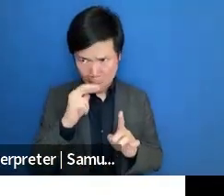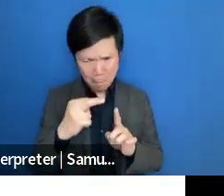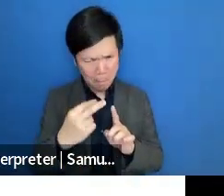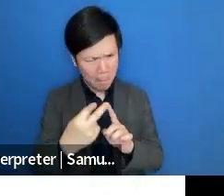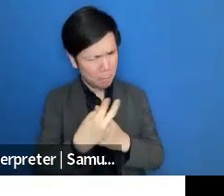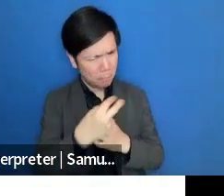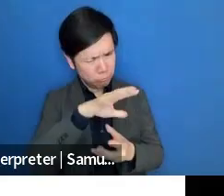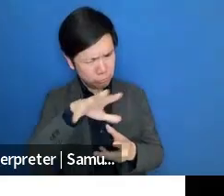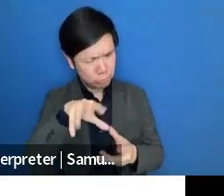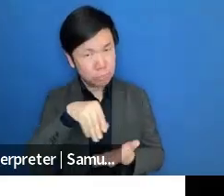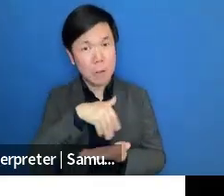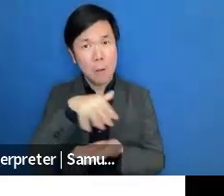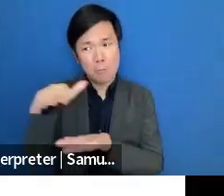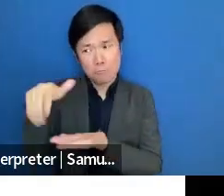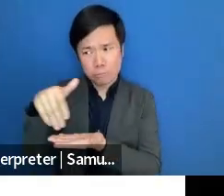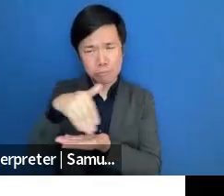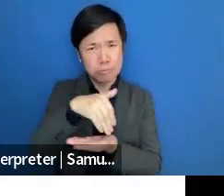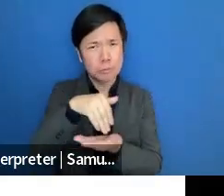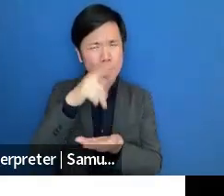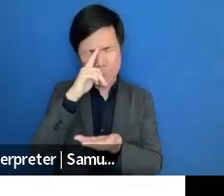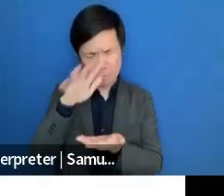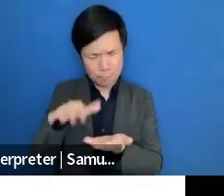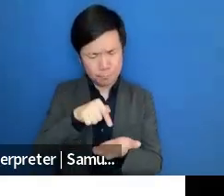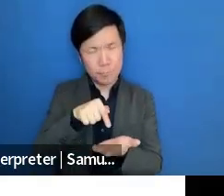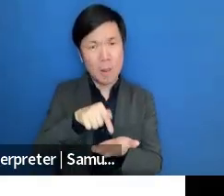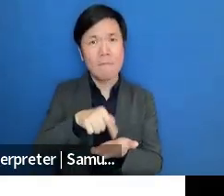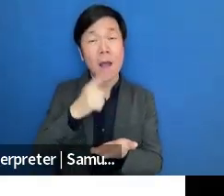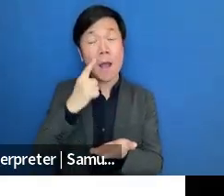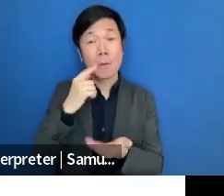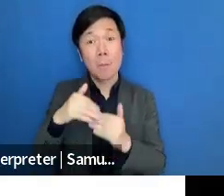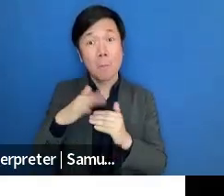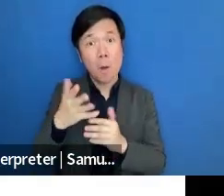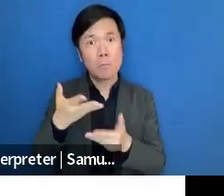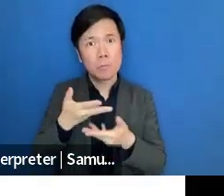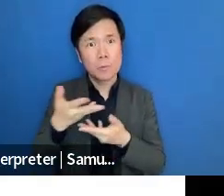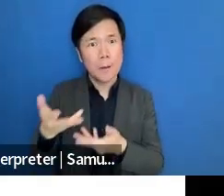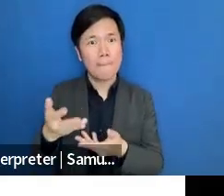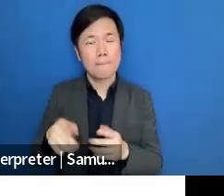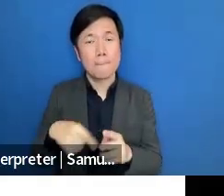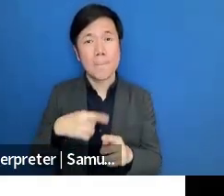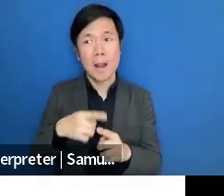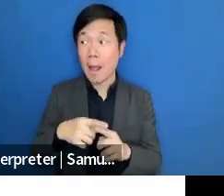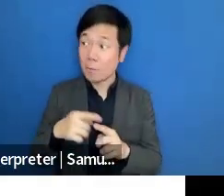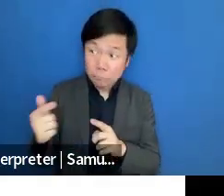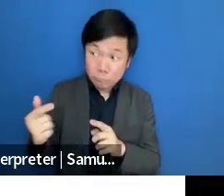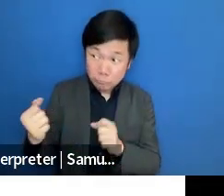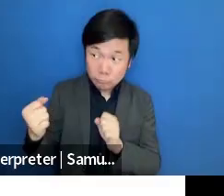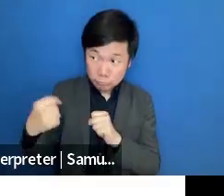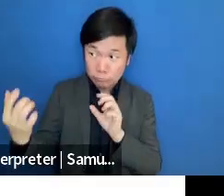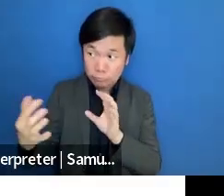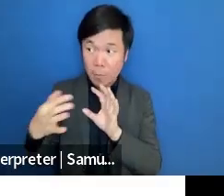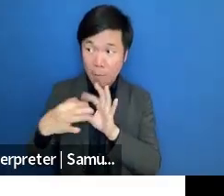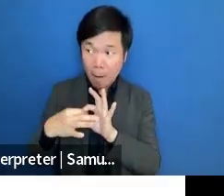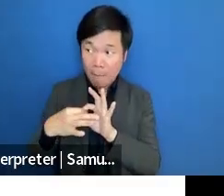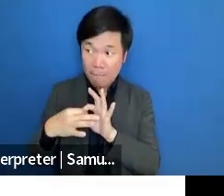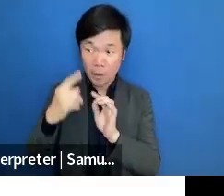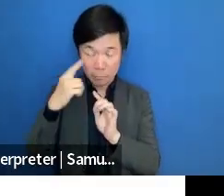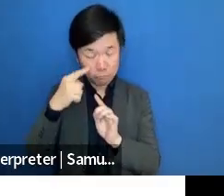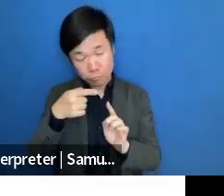deepen understanding, strengthen collaboration, and co-create knowledge that reflects people's lived